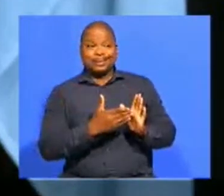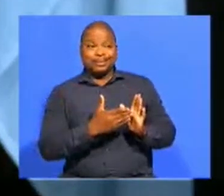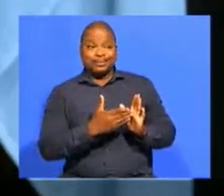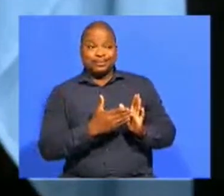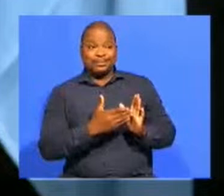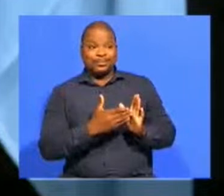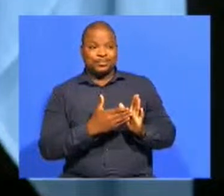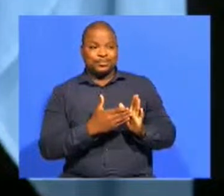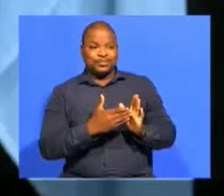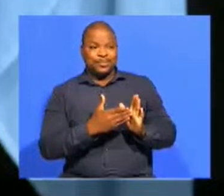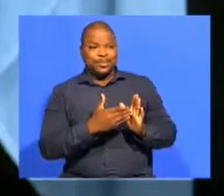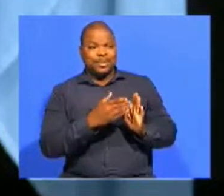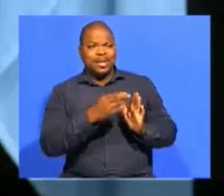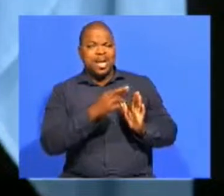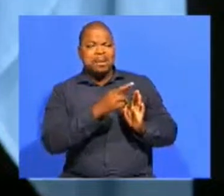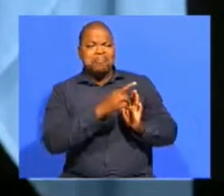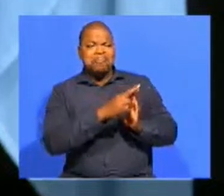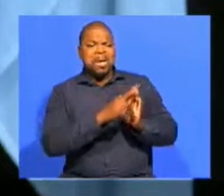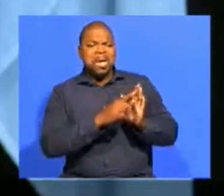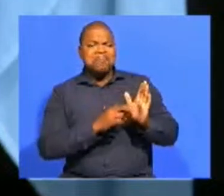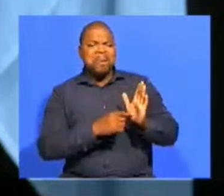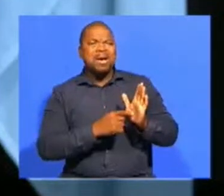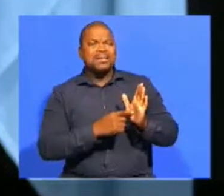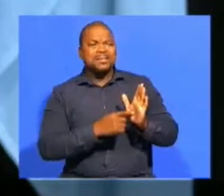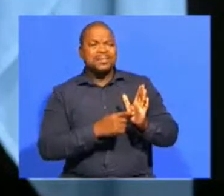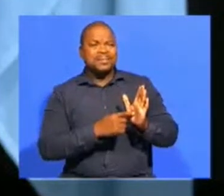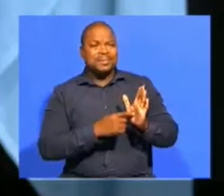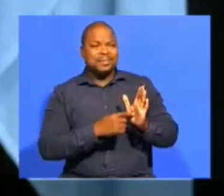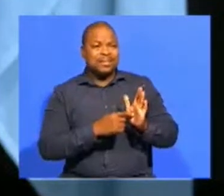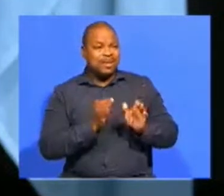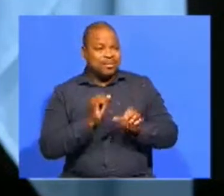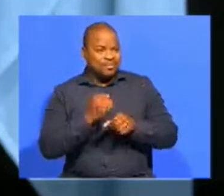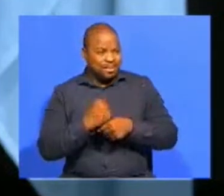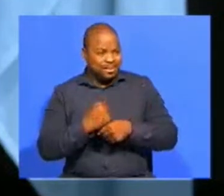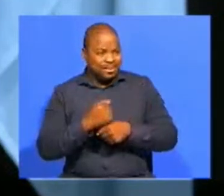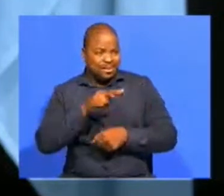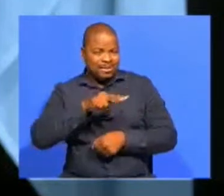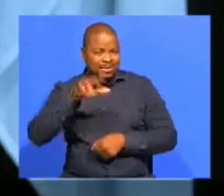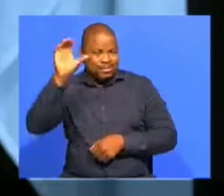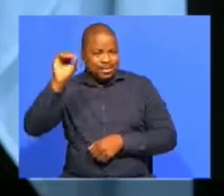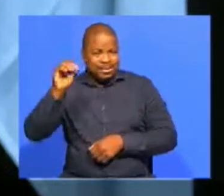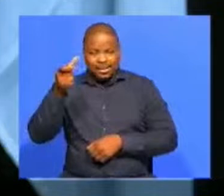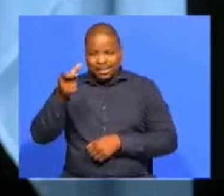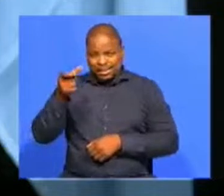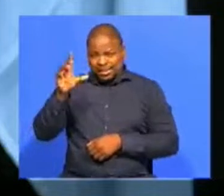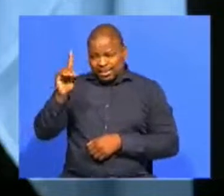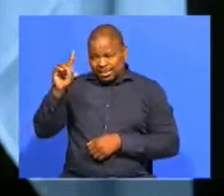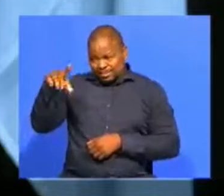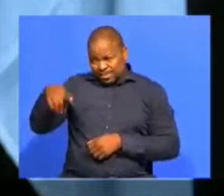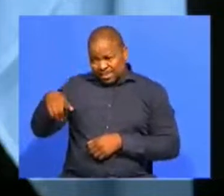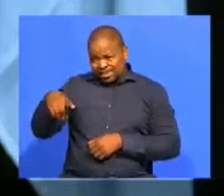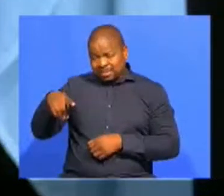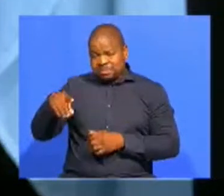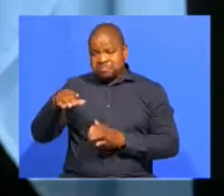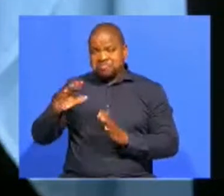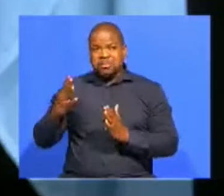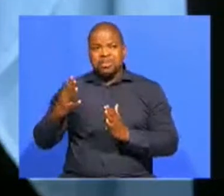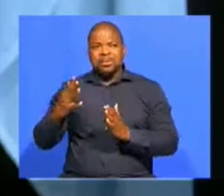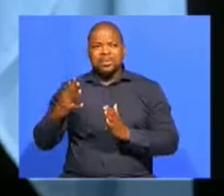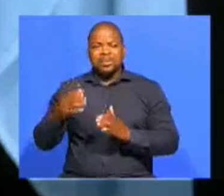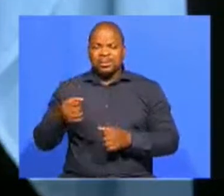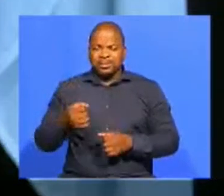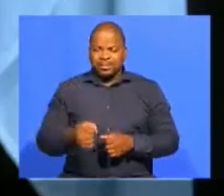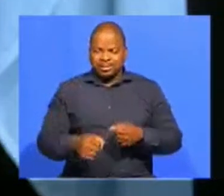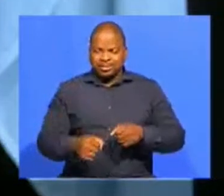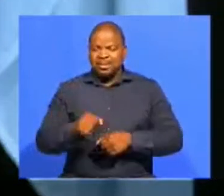the offshore jurisdictions, when that made up over 30% of my GDP, we are now struggling with